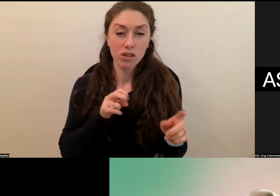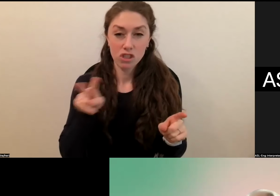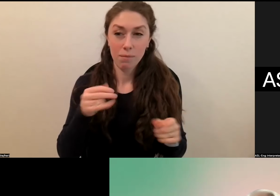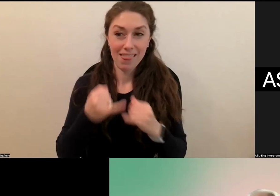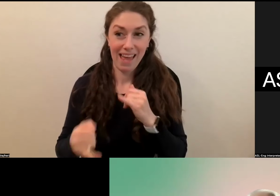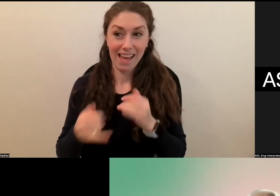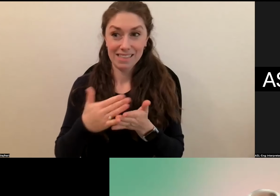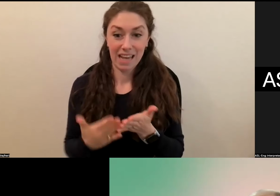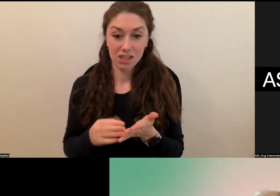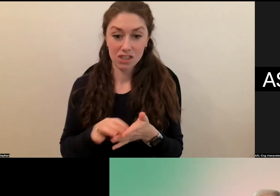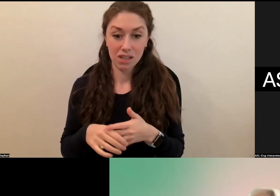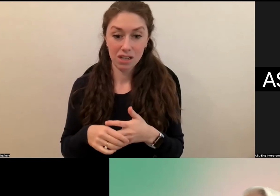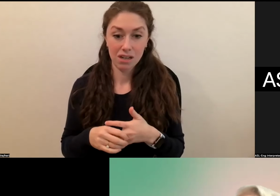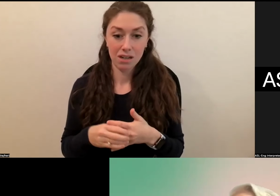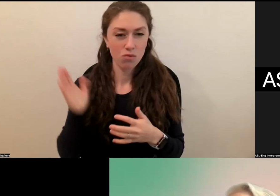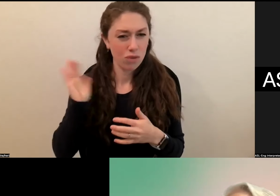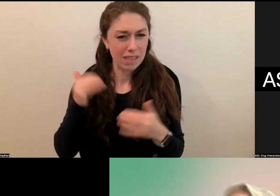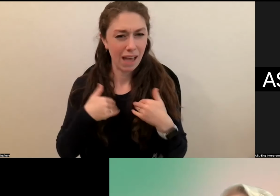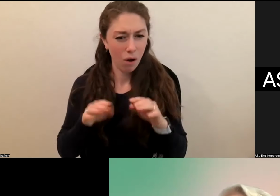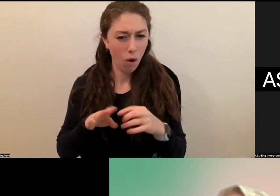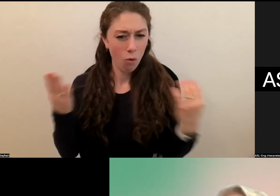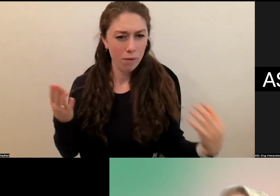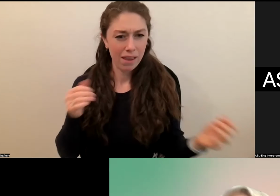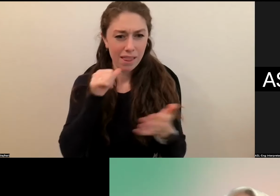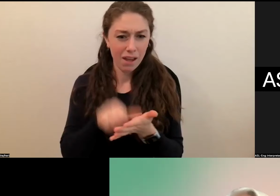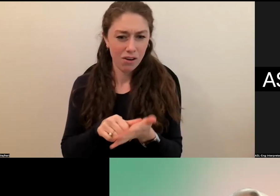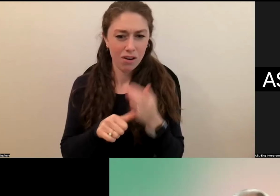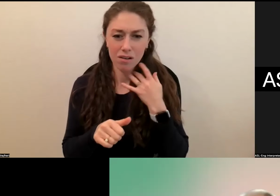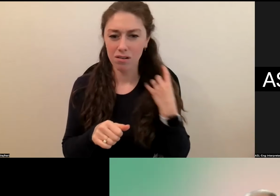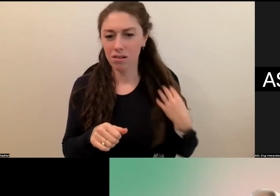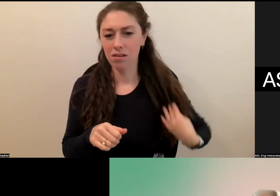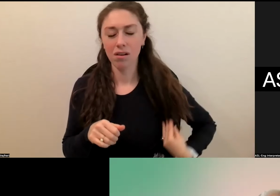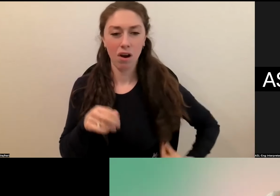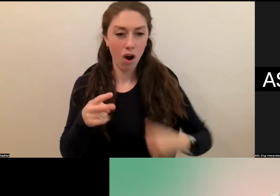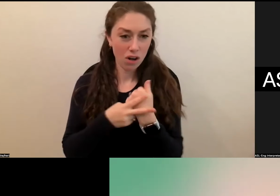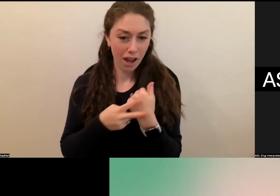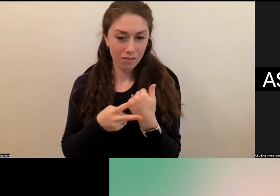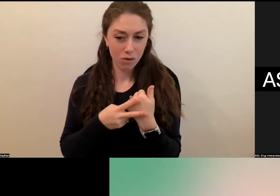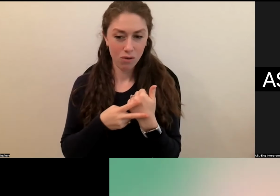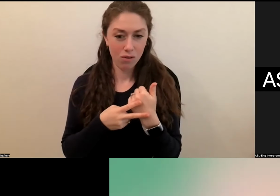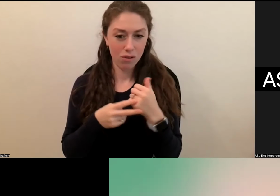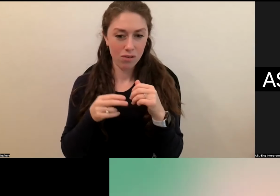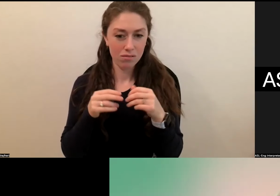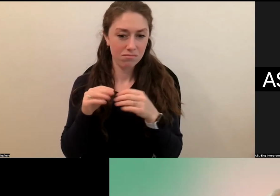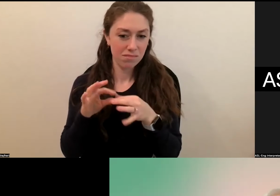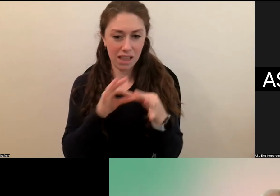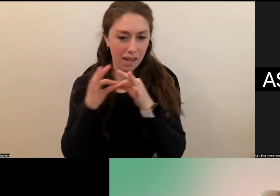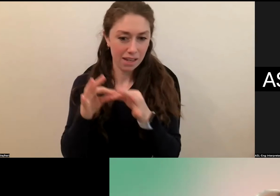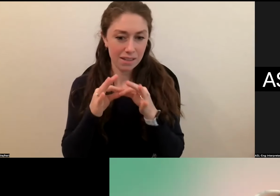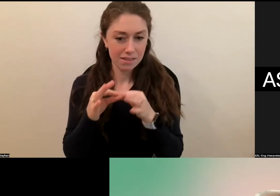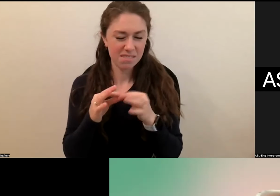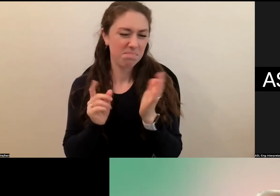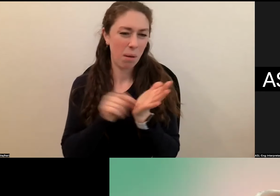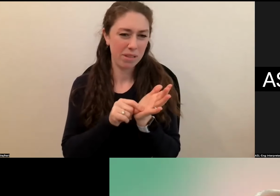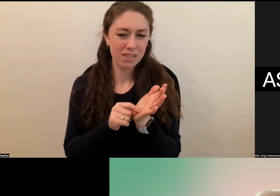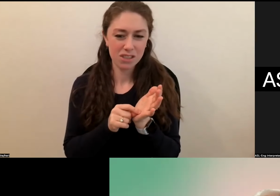there was recently an open letter from the Archival Producers Alliance that was published in an article in the Hollywood Reporter. We'll